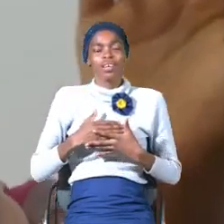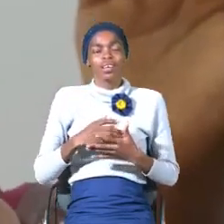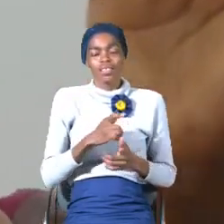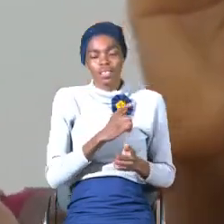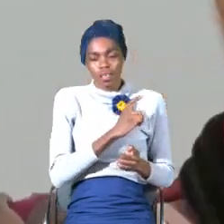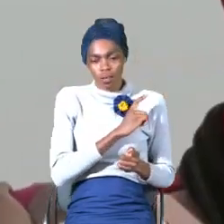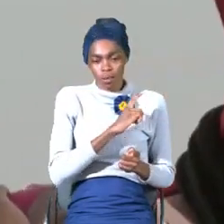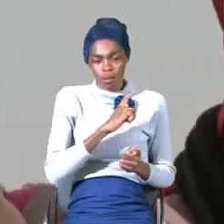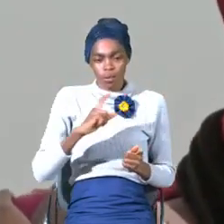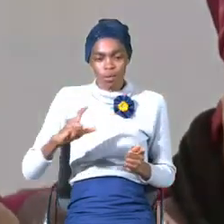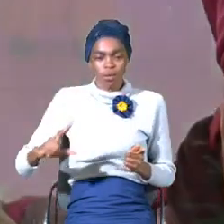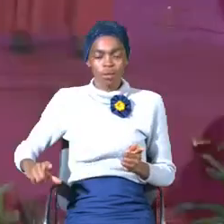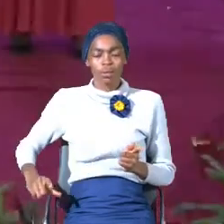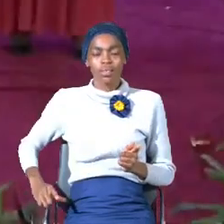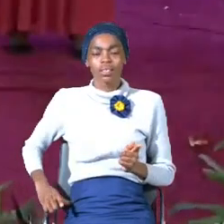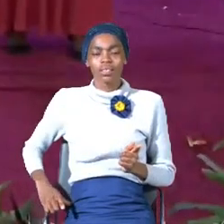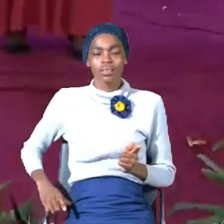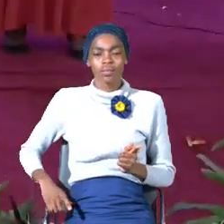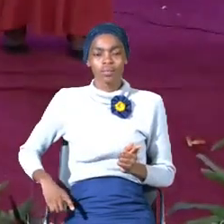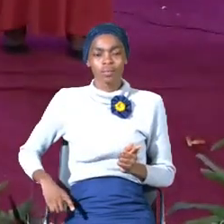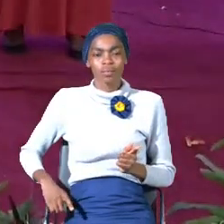Breathe,